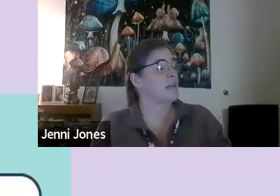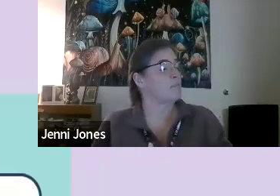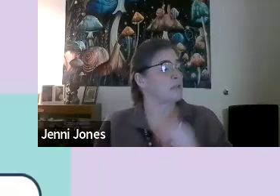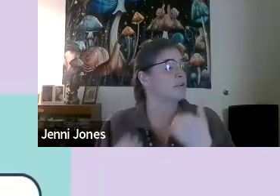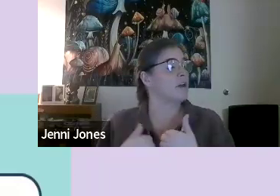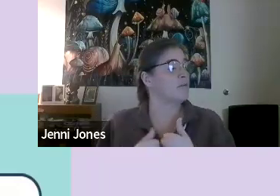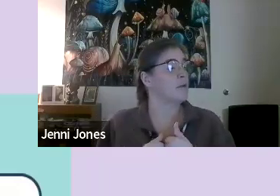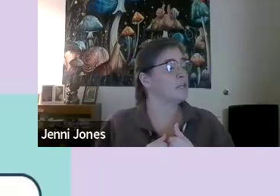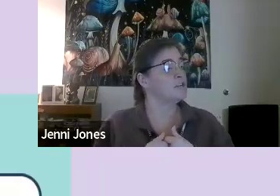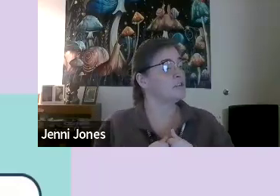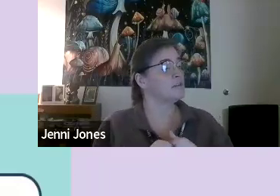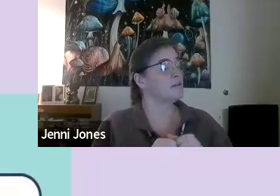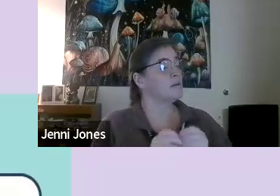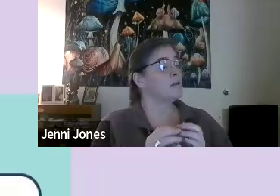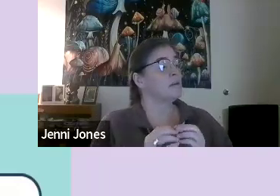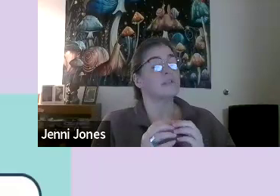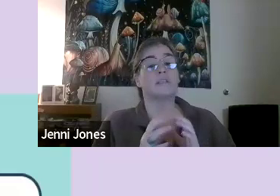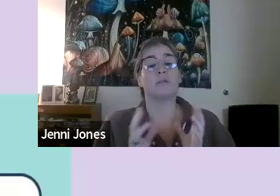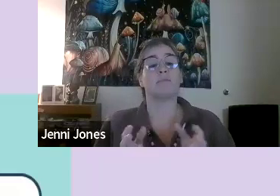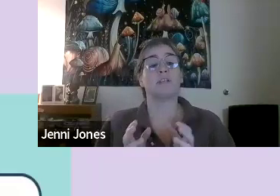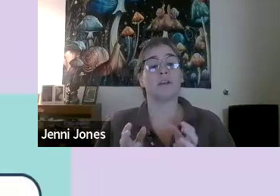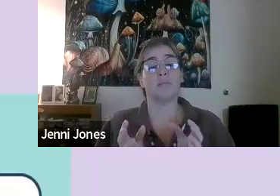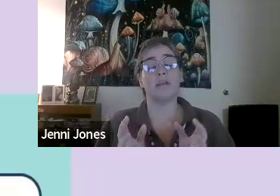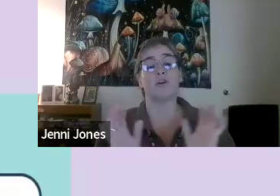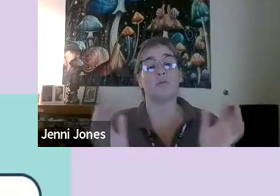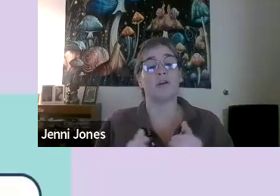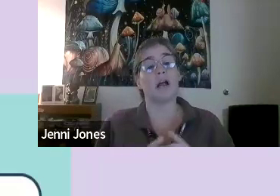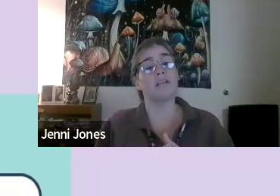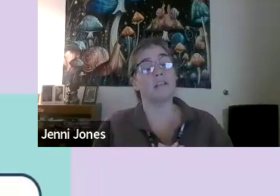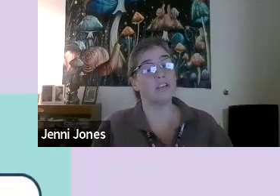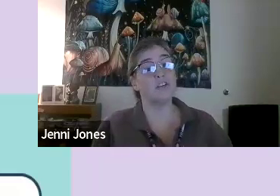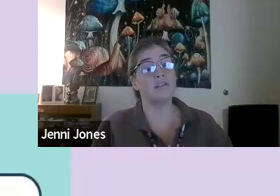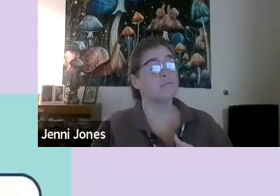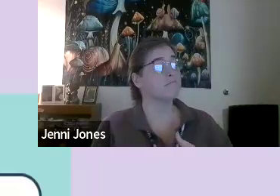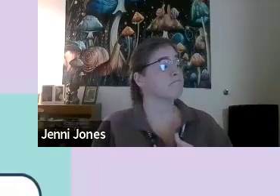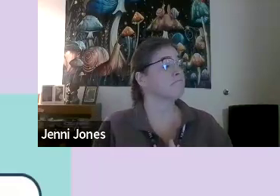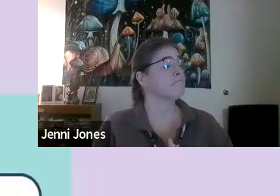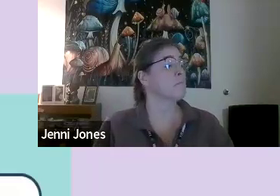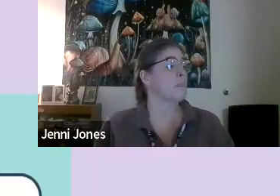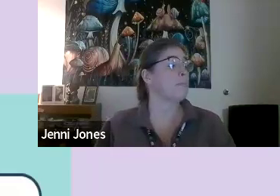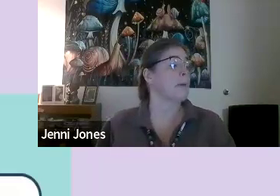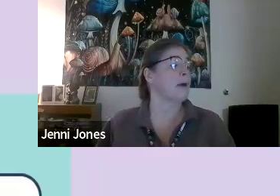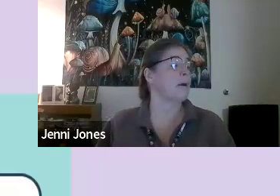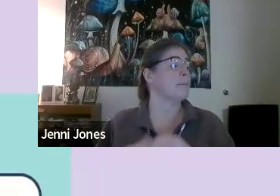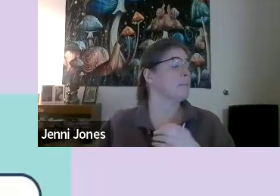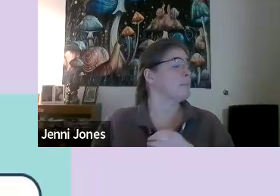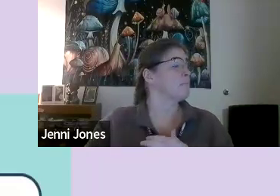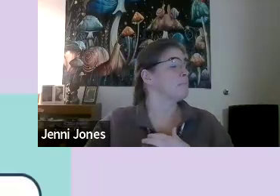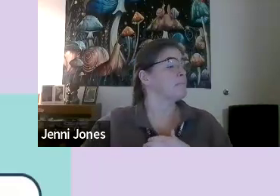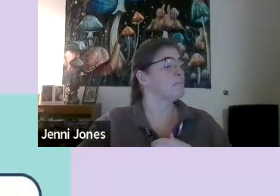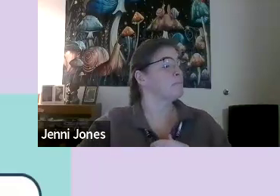I already said that, but their self-image. Sometimes there can be career isolation.